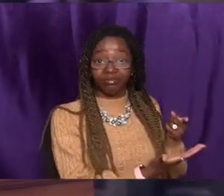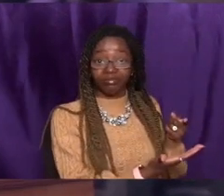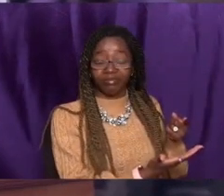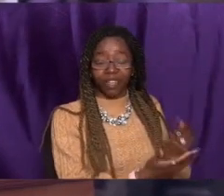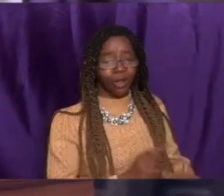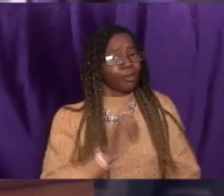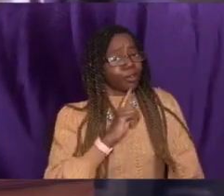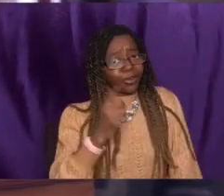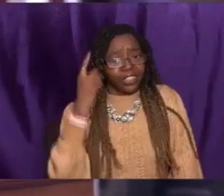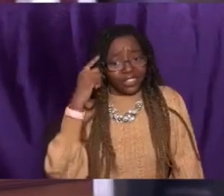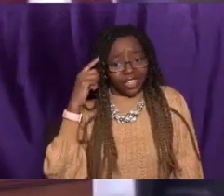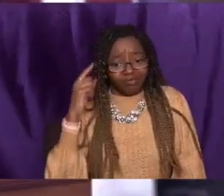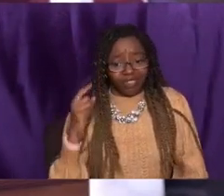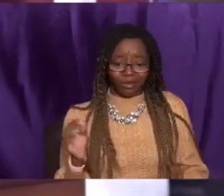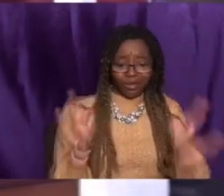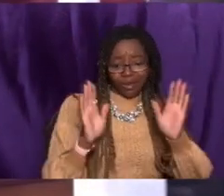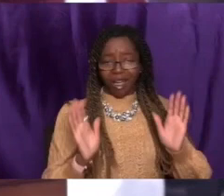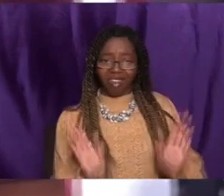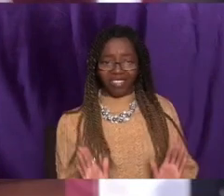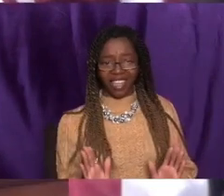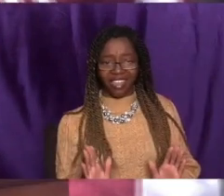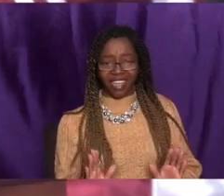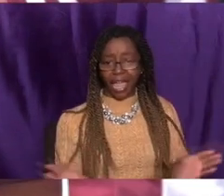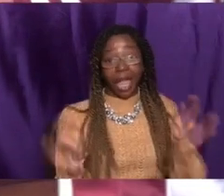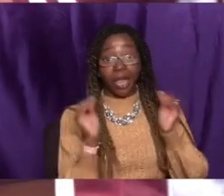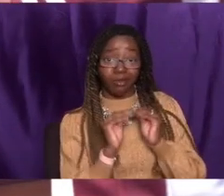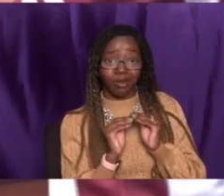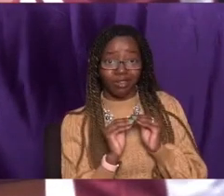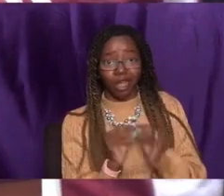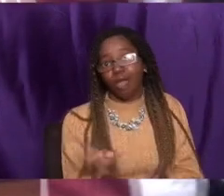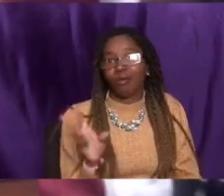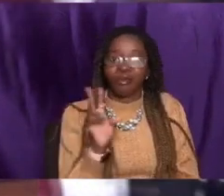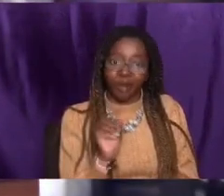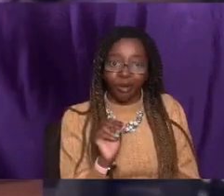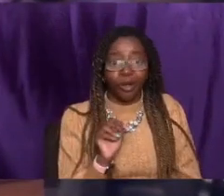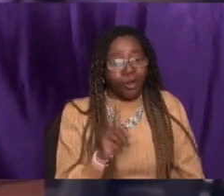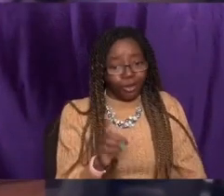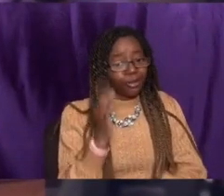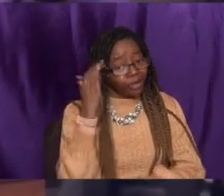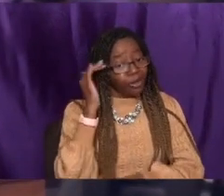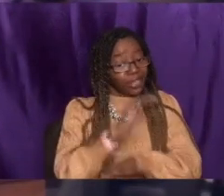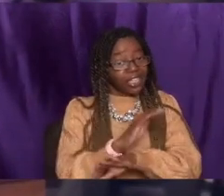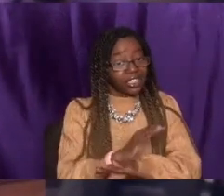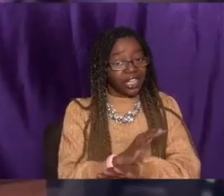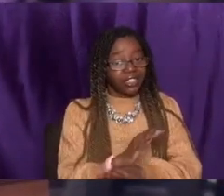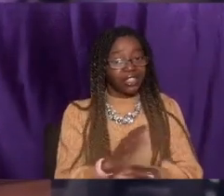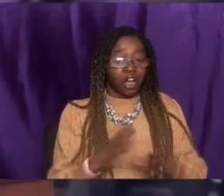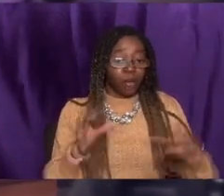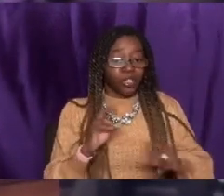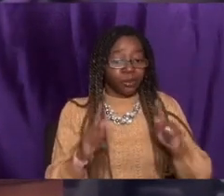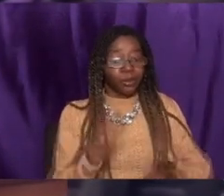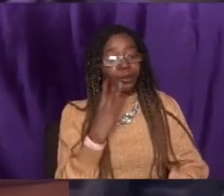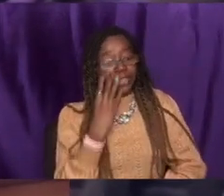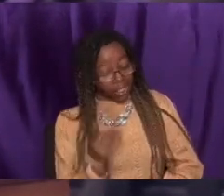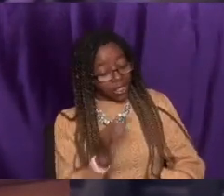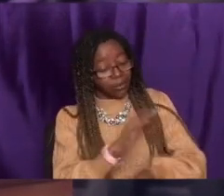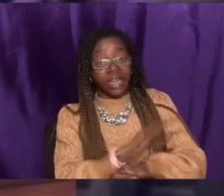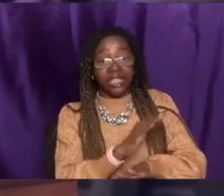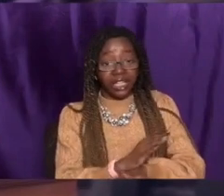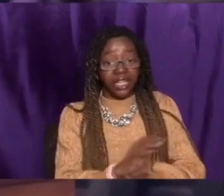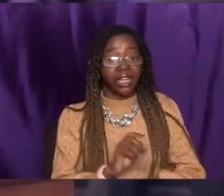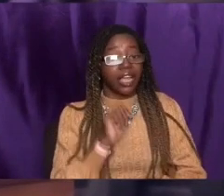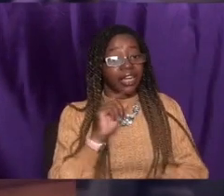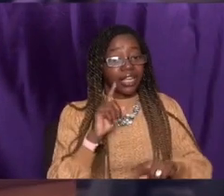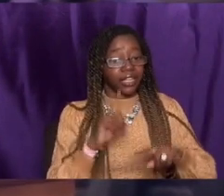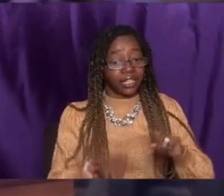You really think you're all that in a bag of chips? But do you know last night a whole bunch of folk went to sleep and didn't wake up this morning, and their company's still gonna open